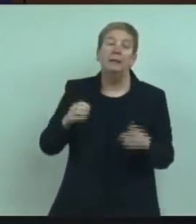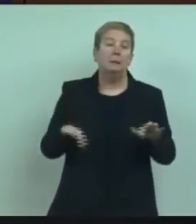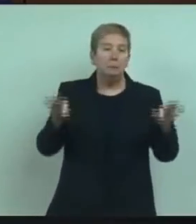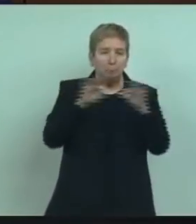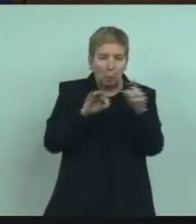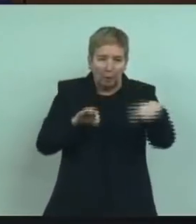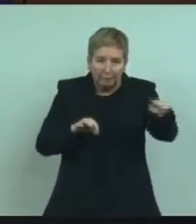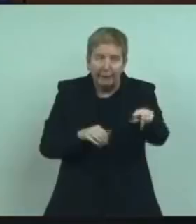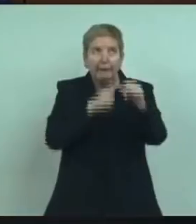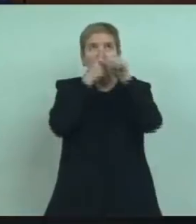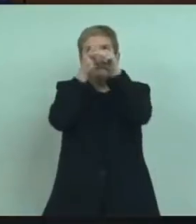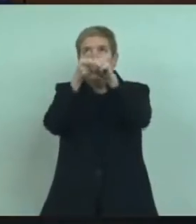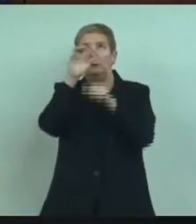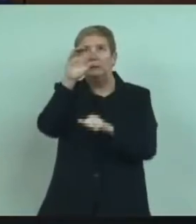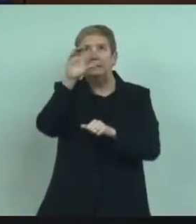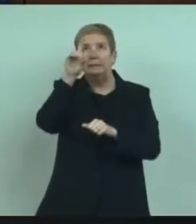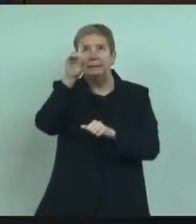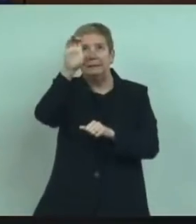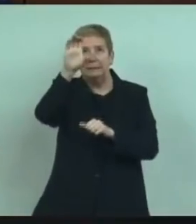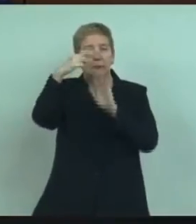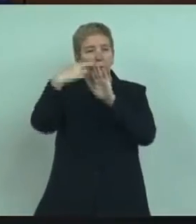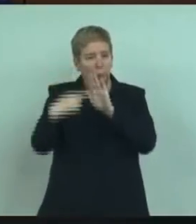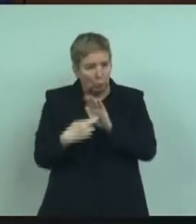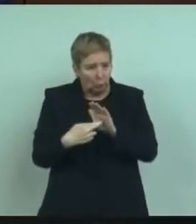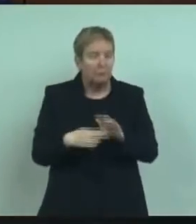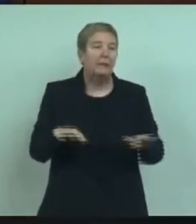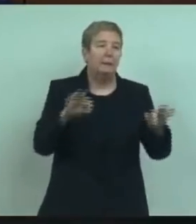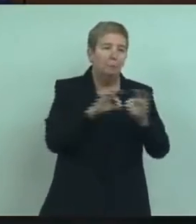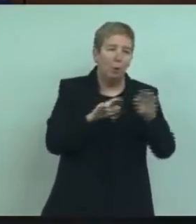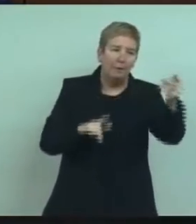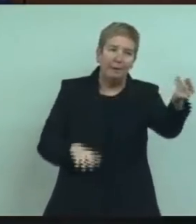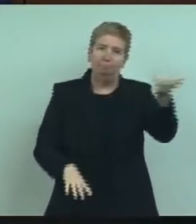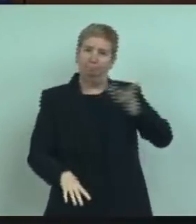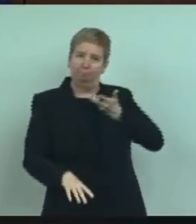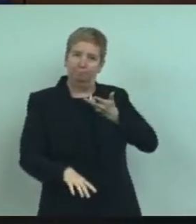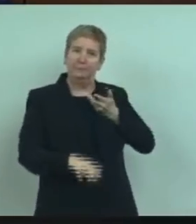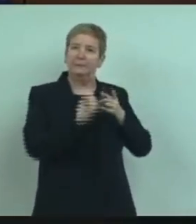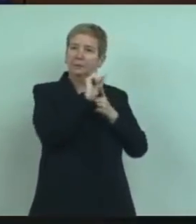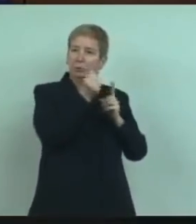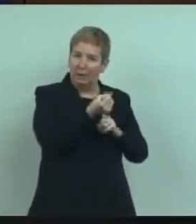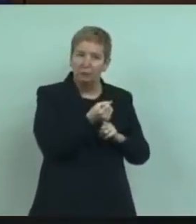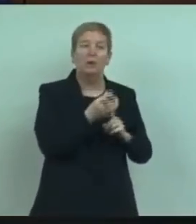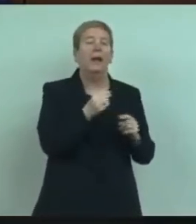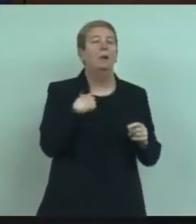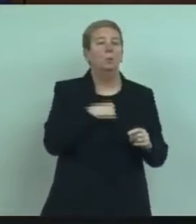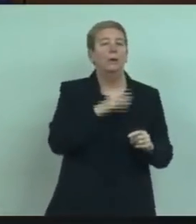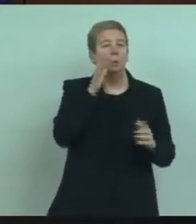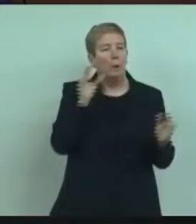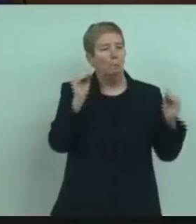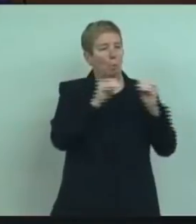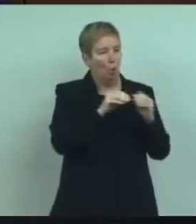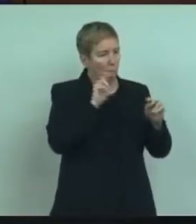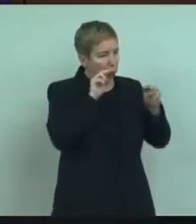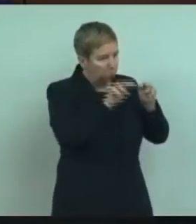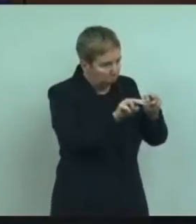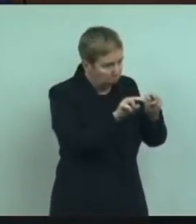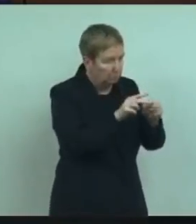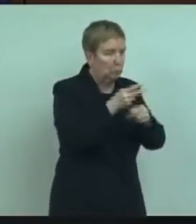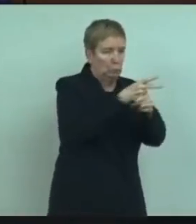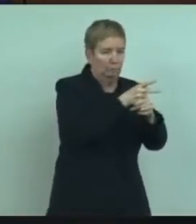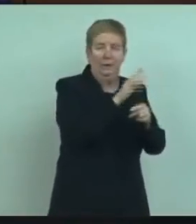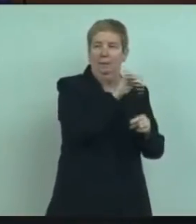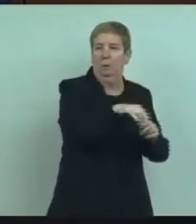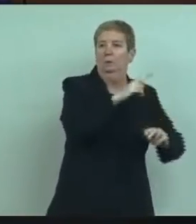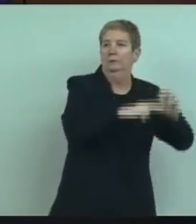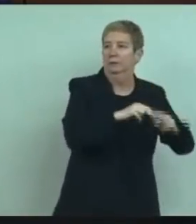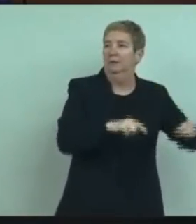for direct care and reporting information to us, and we're trying to do more surveillance in general. We think that's the best